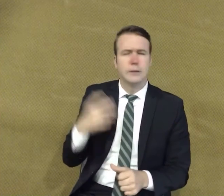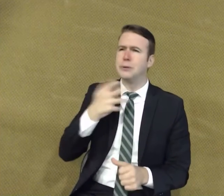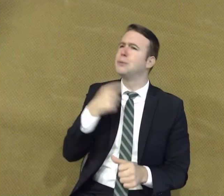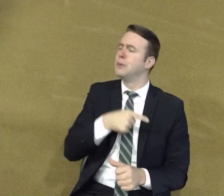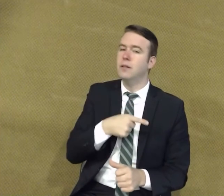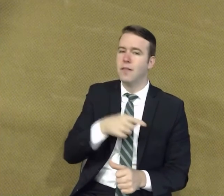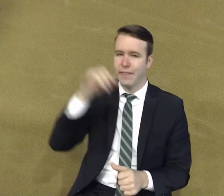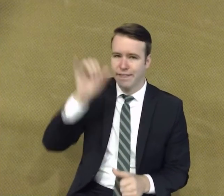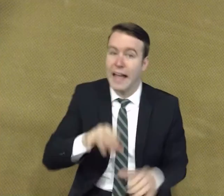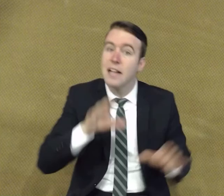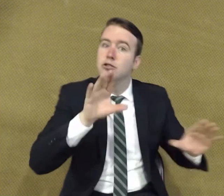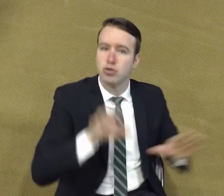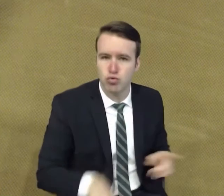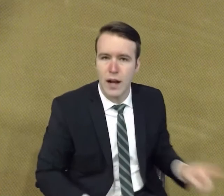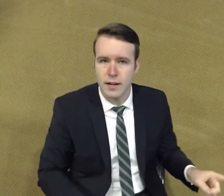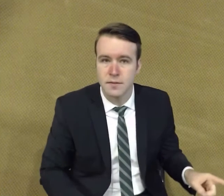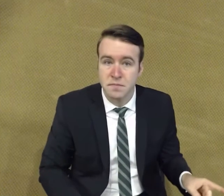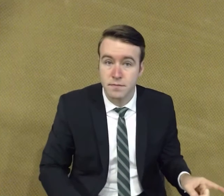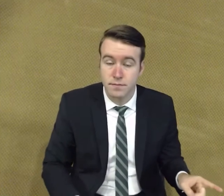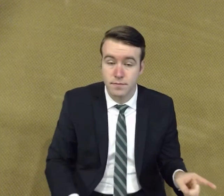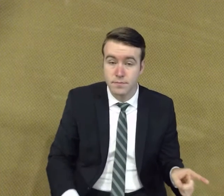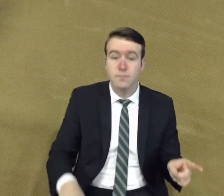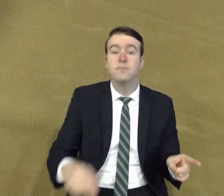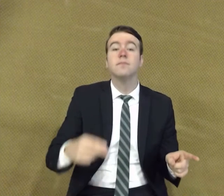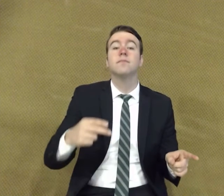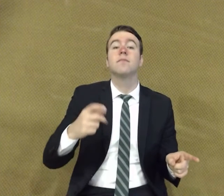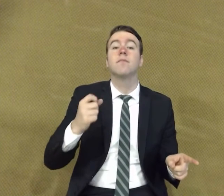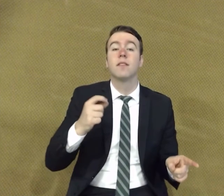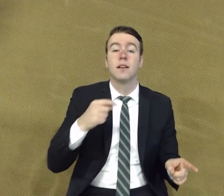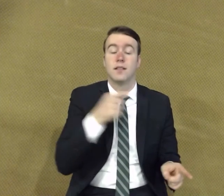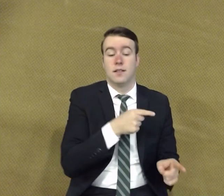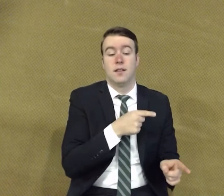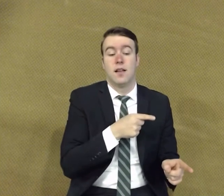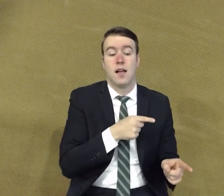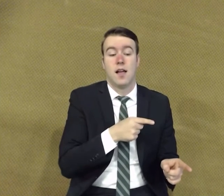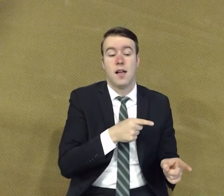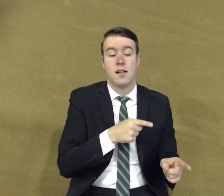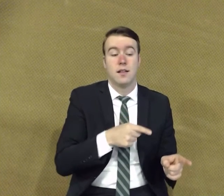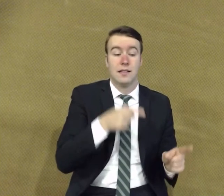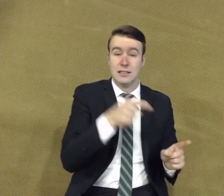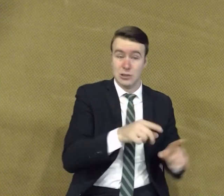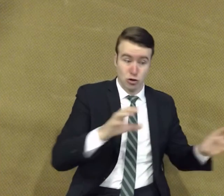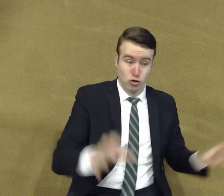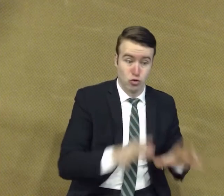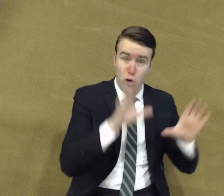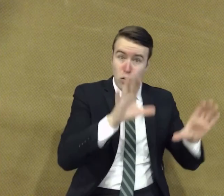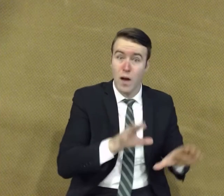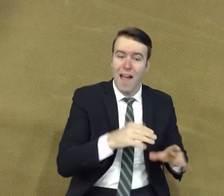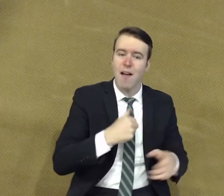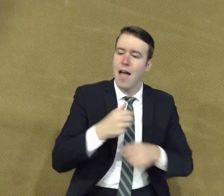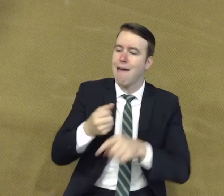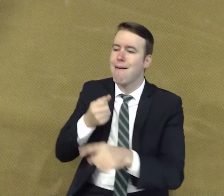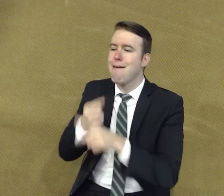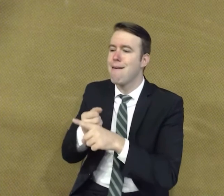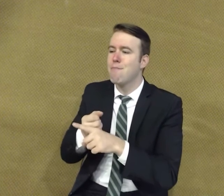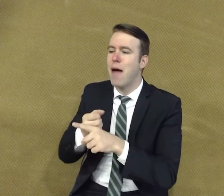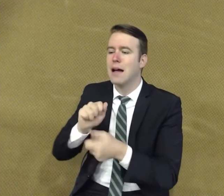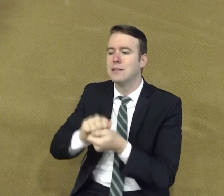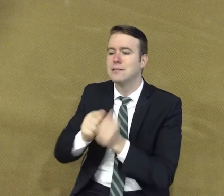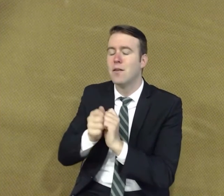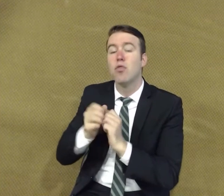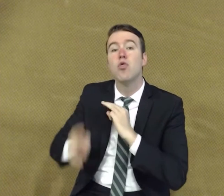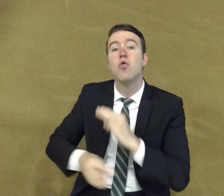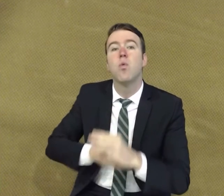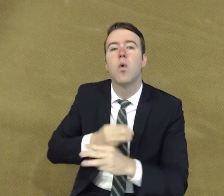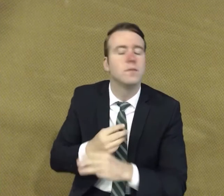history that transforms, that has world impact, that by world